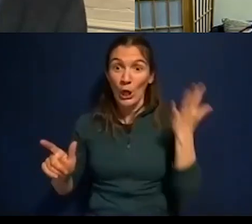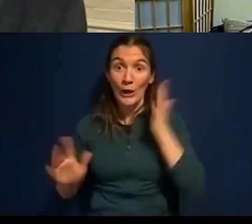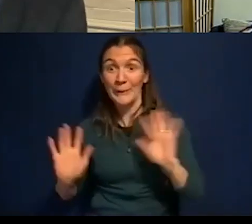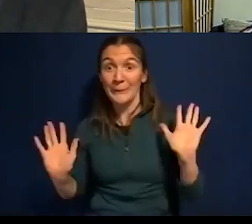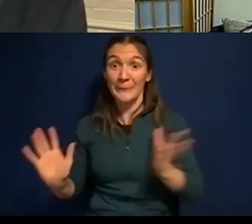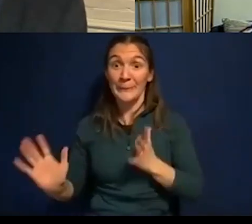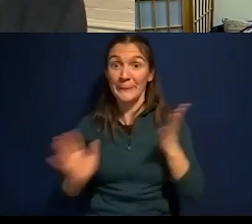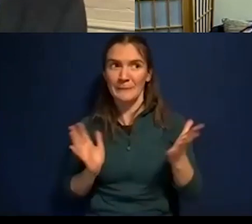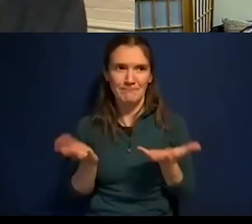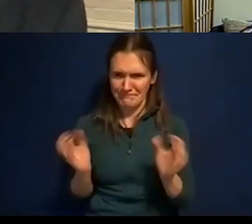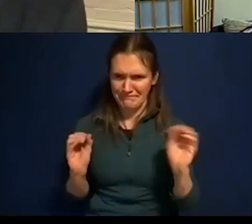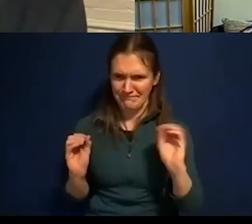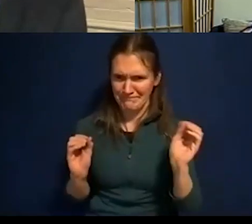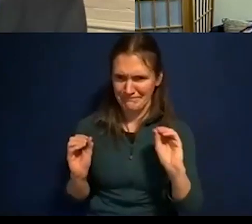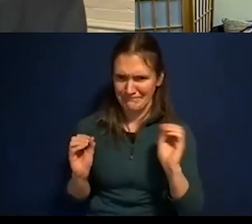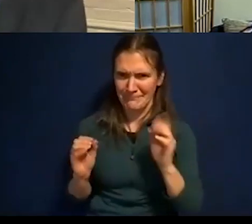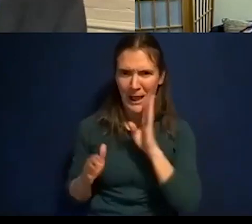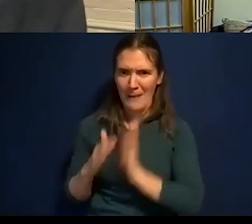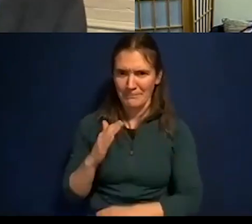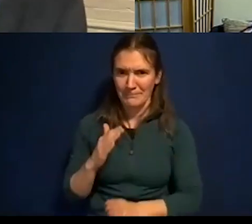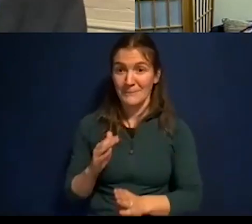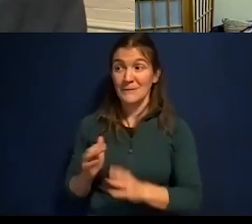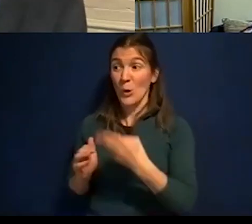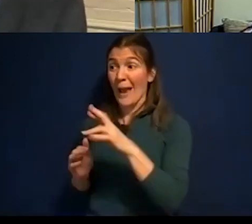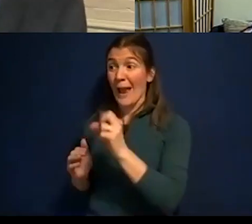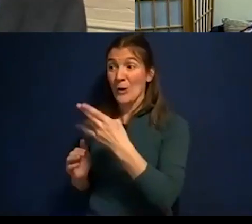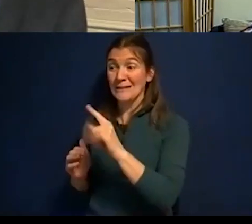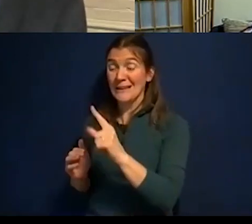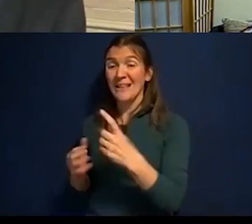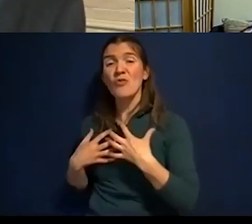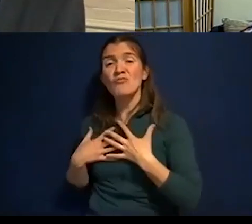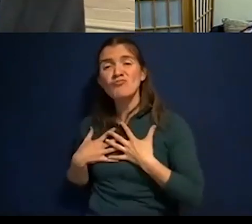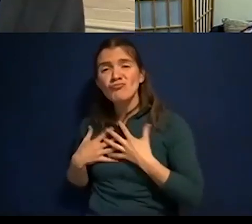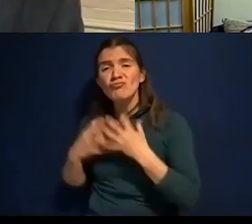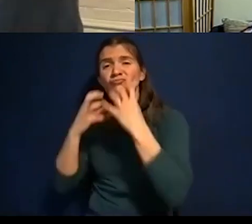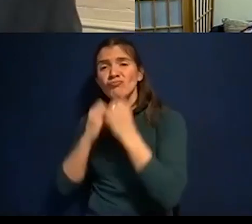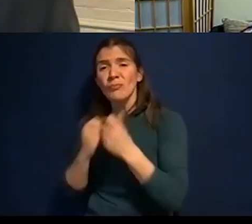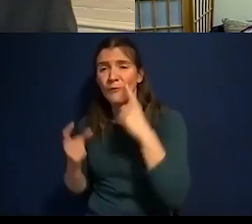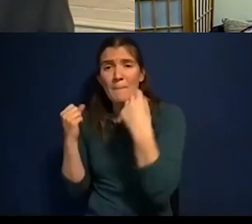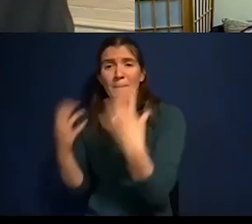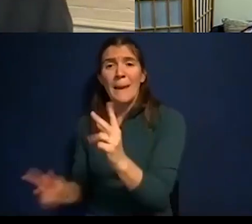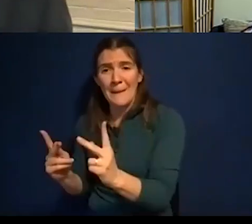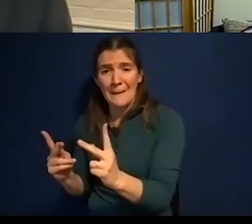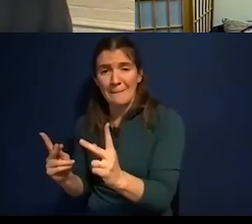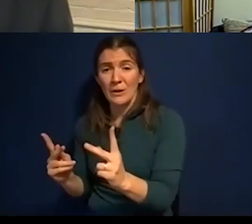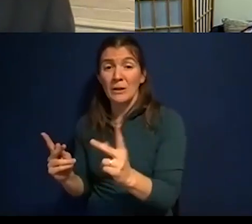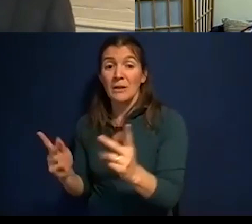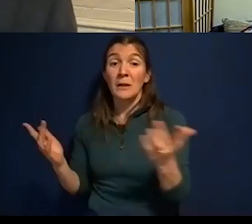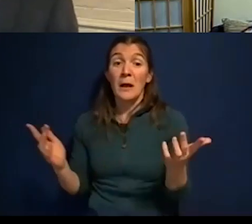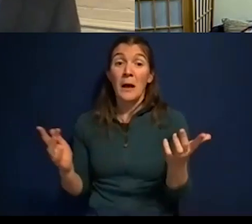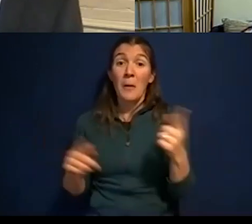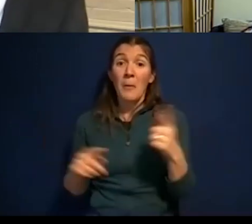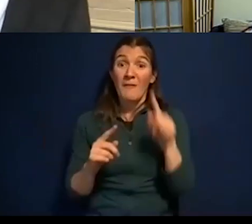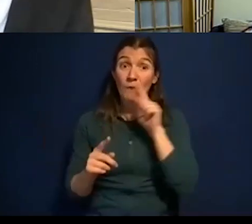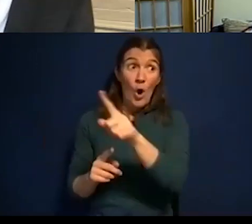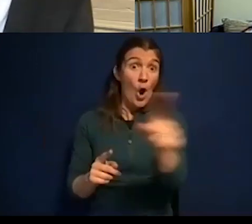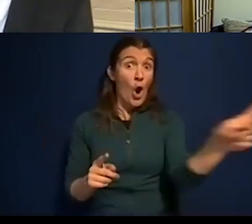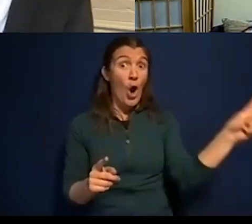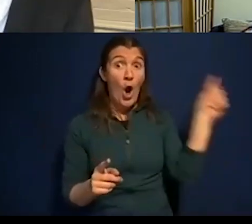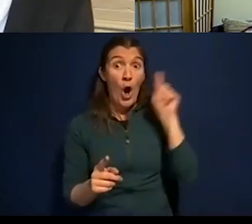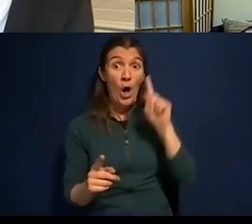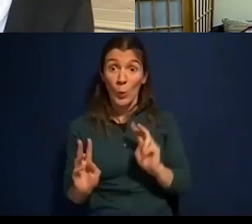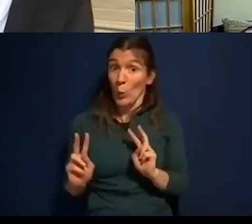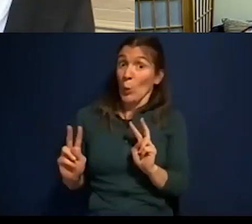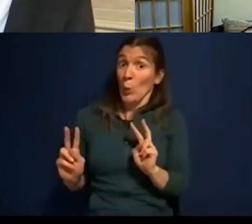so whilst the Harris Hill ski jump is very meaningful to many people, it is not, you know, as meaningful to all people. And